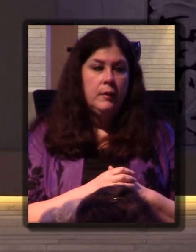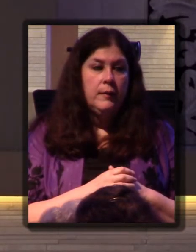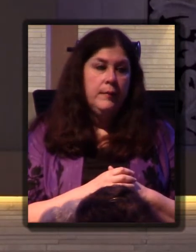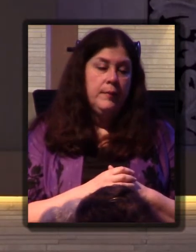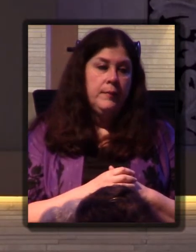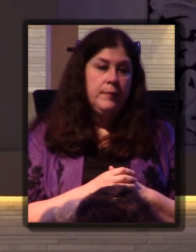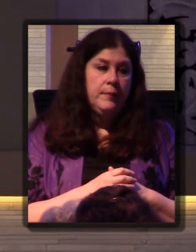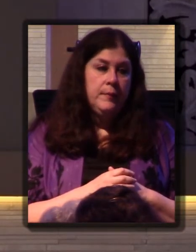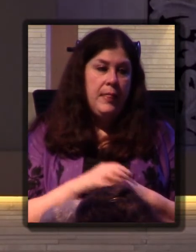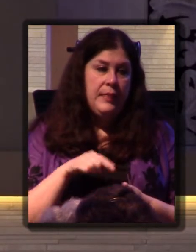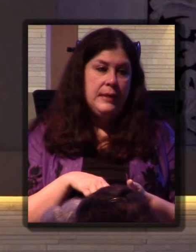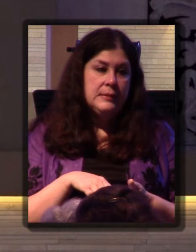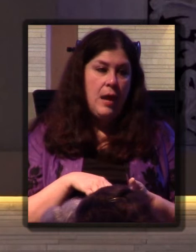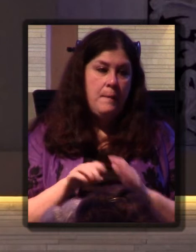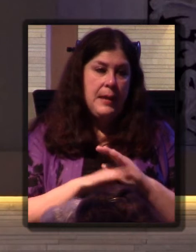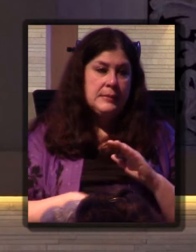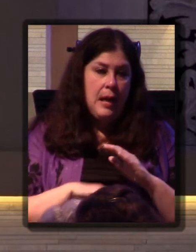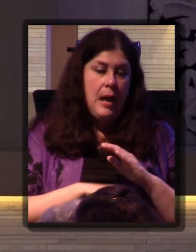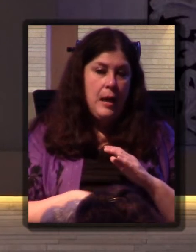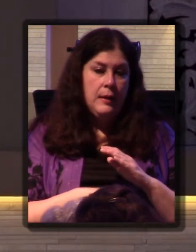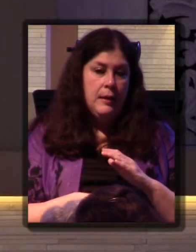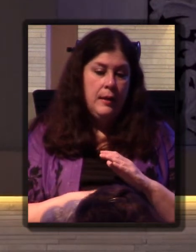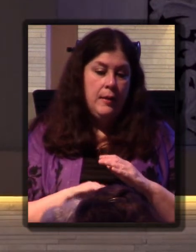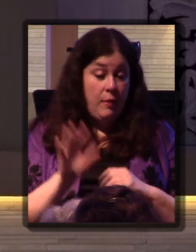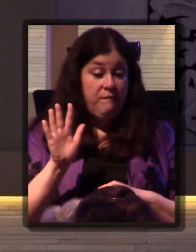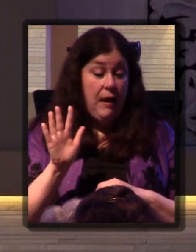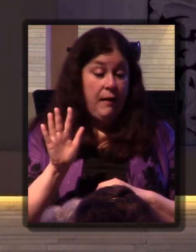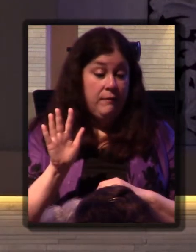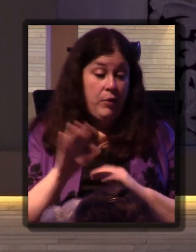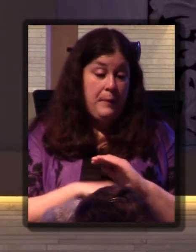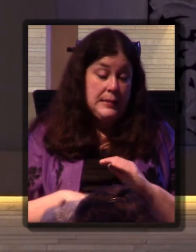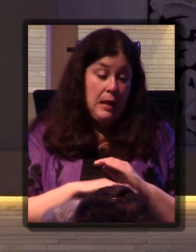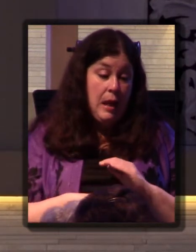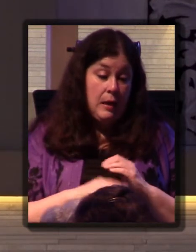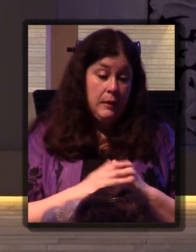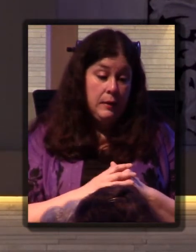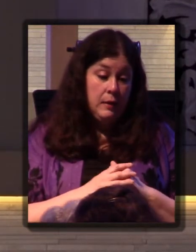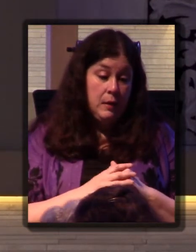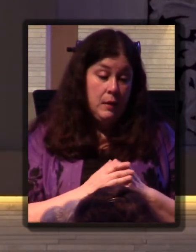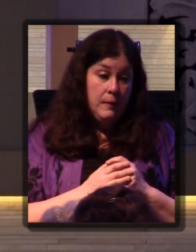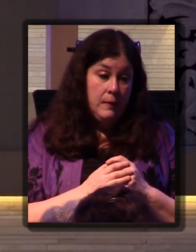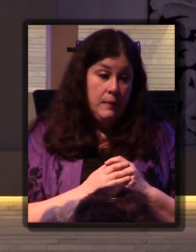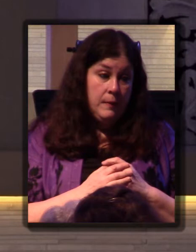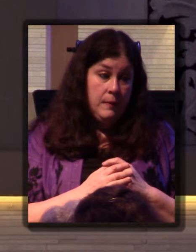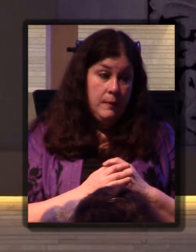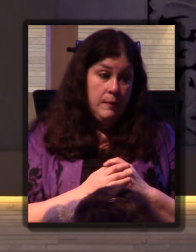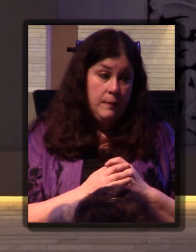are the oracles. Each of these oracles are based on, there are five of them, and they are based on